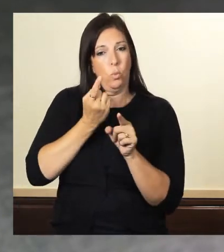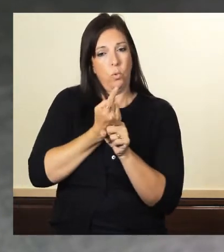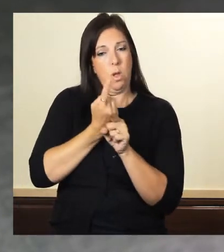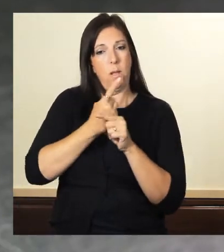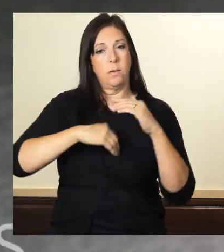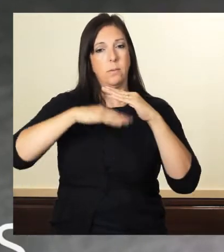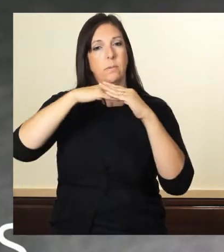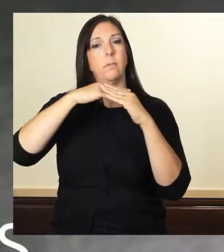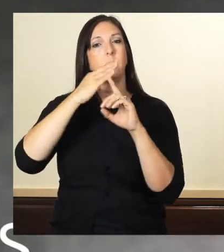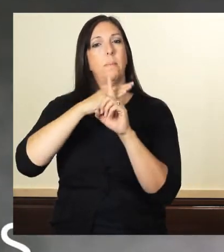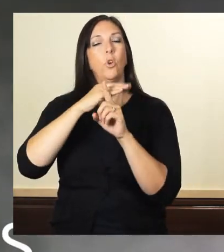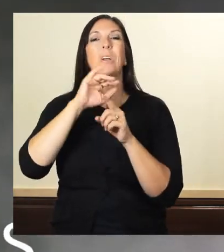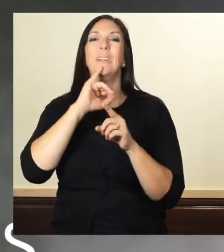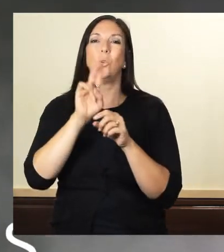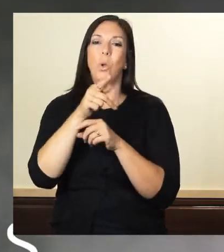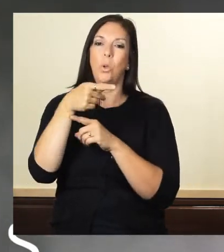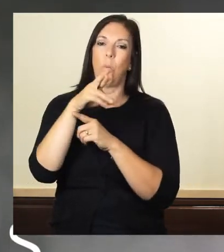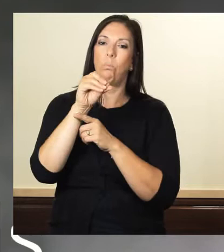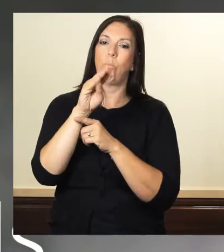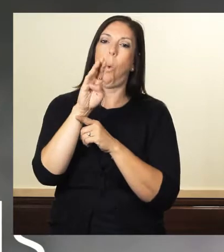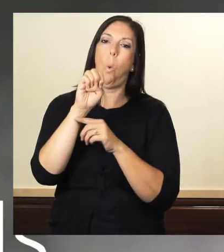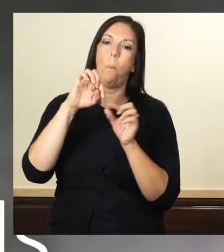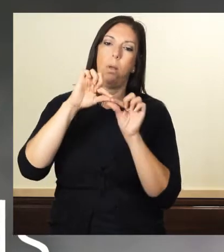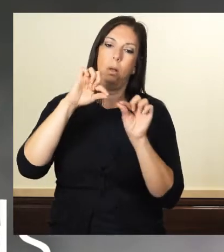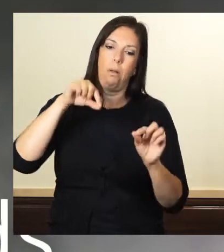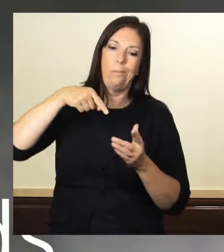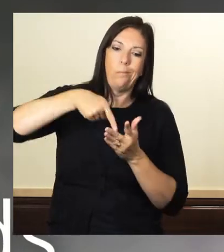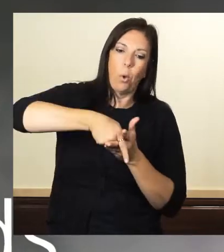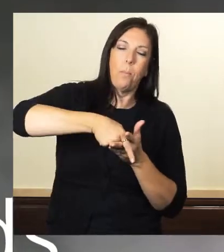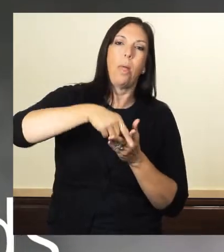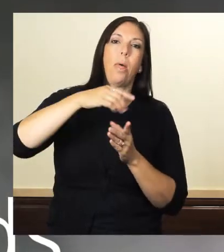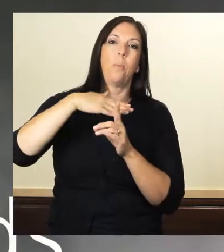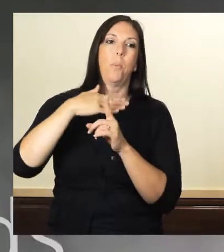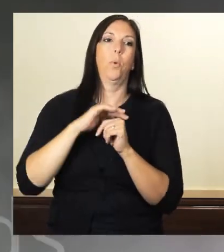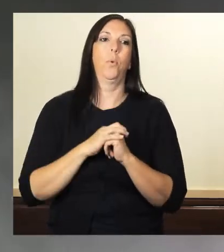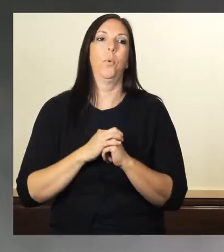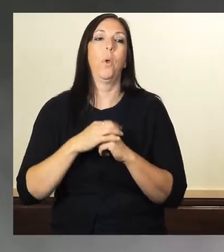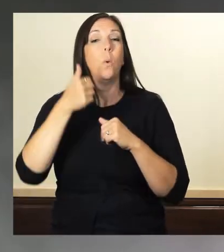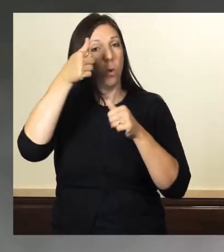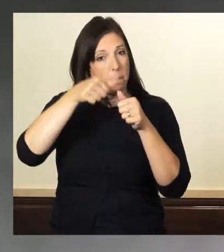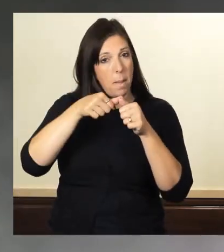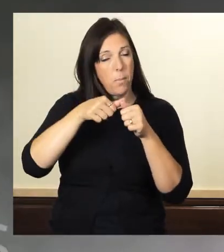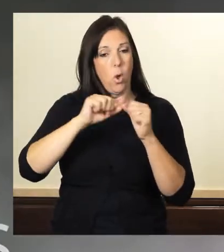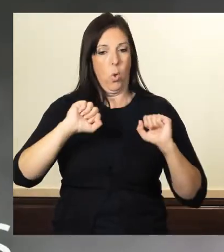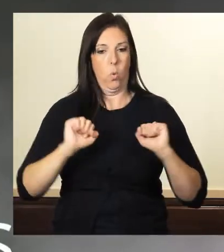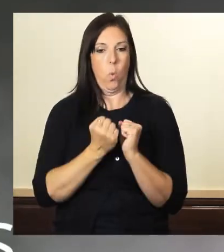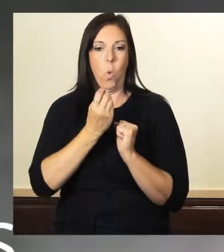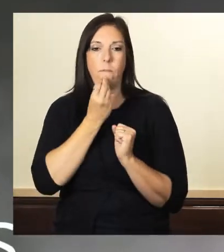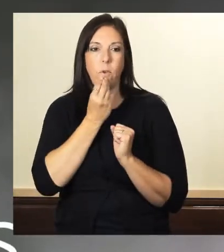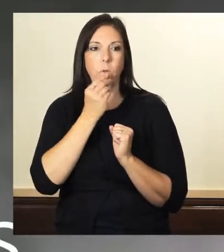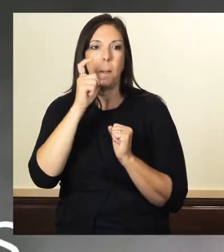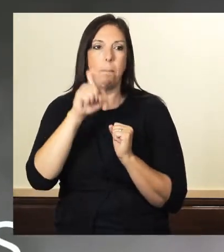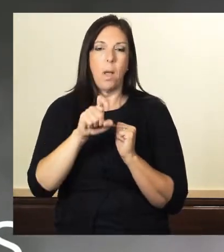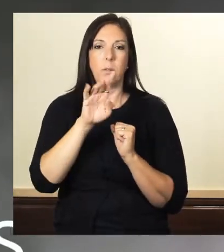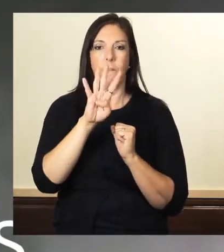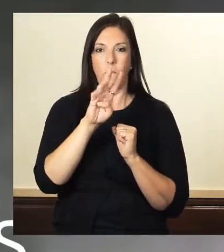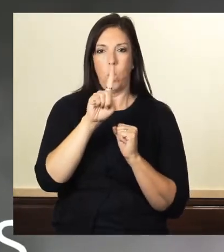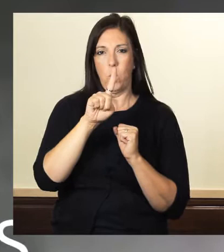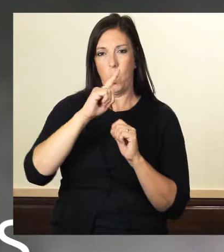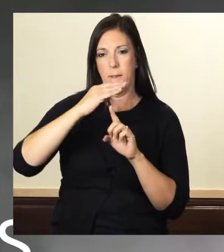Remember, always hold cold foods at 41 degrees Fahrenheit or less. Always hold hot foods